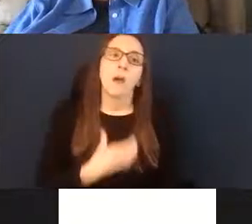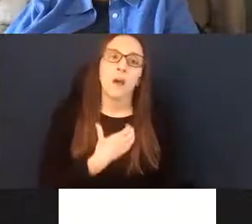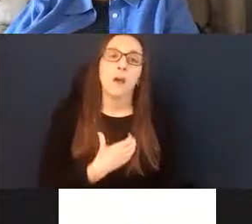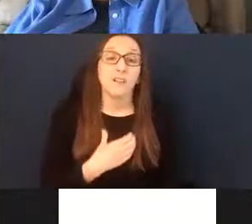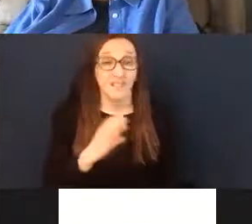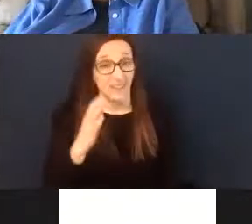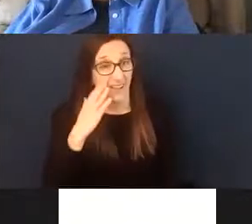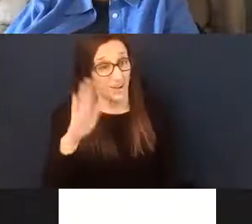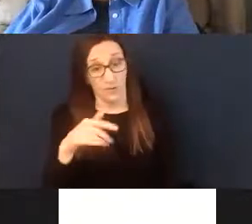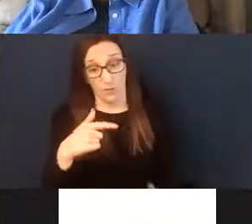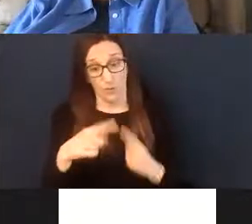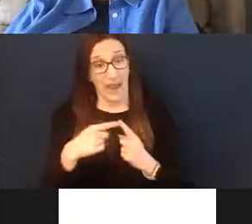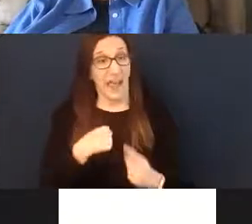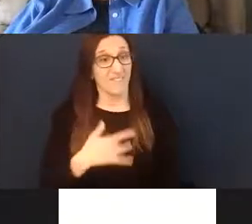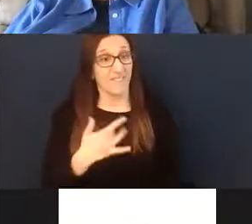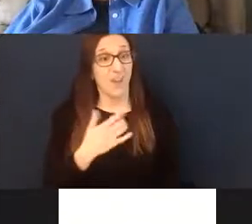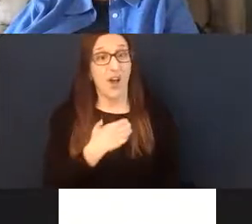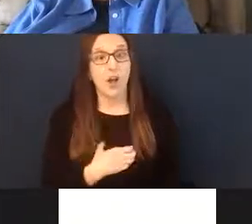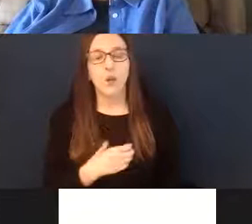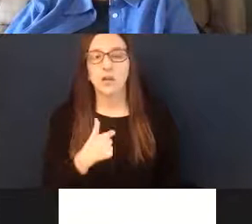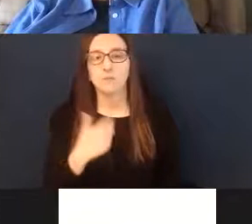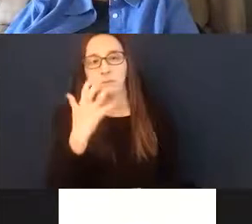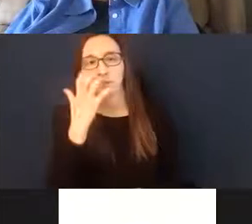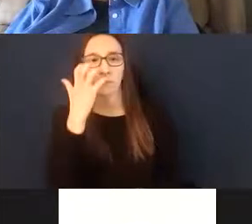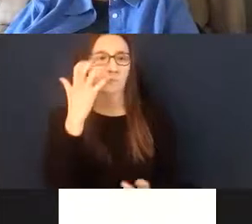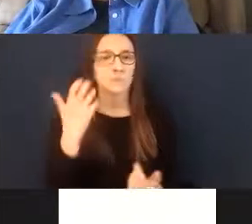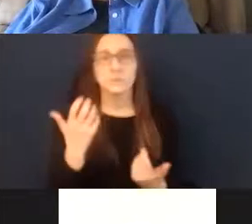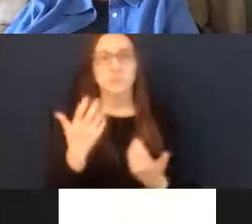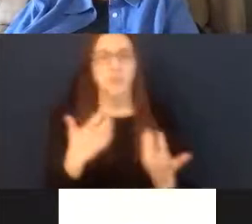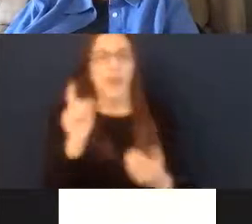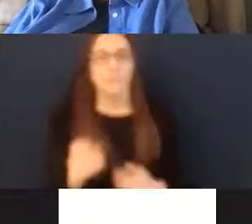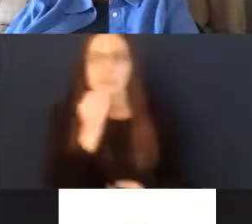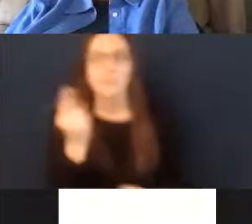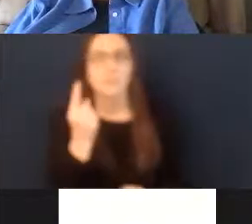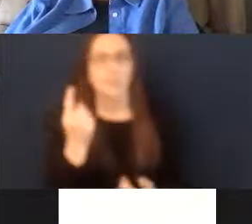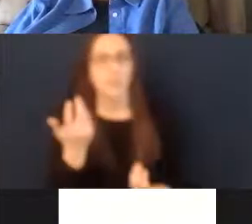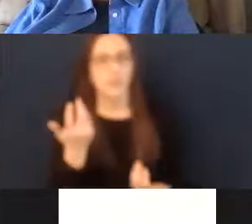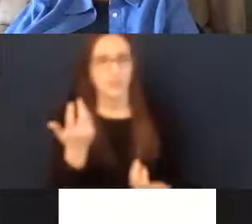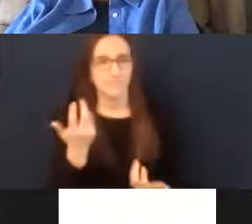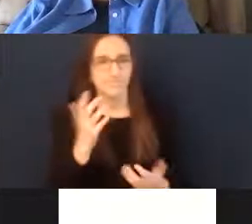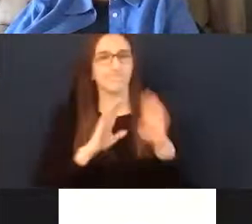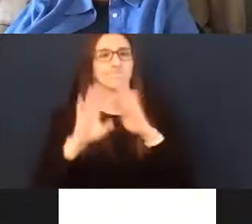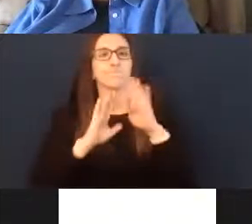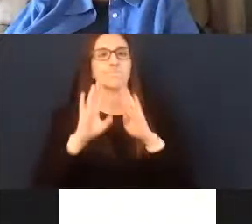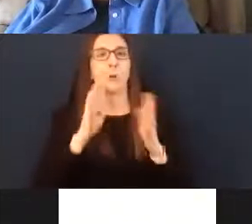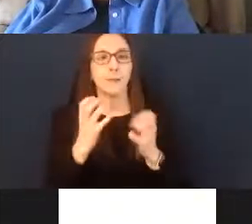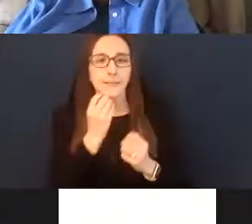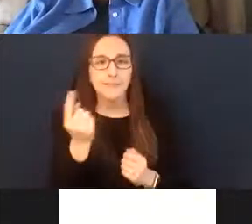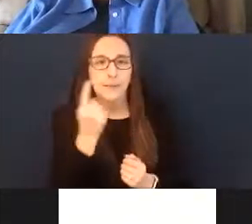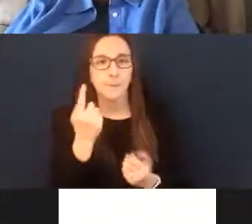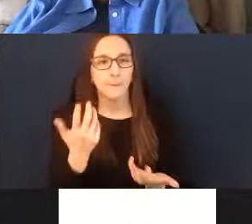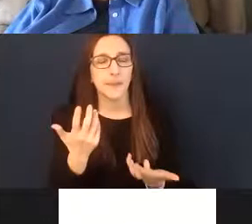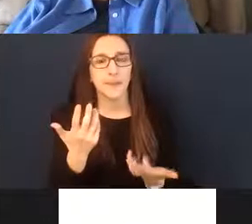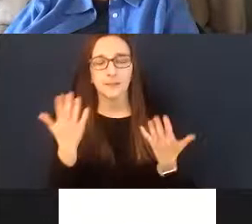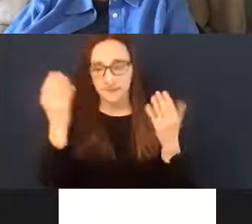you, I don't like to feel hungry. After a good 30, 40 minutes, I definitely get pretty cranky and I'm like, okay, food is on